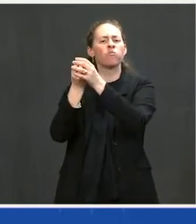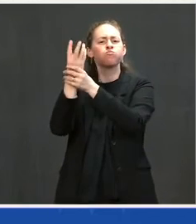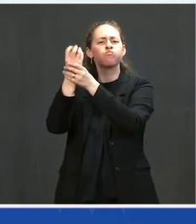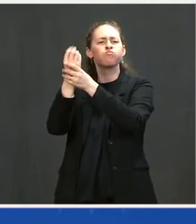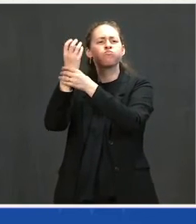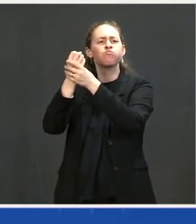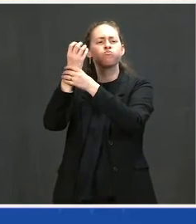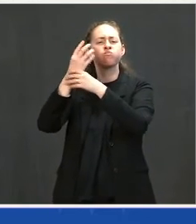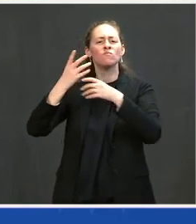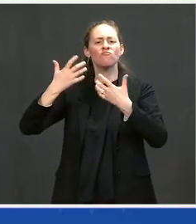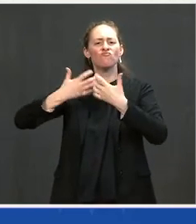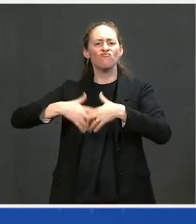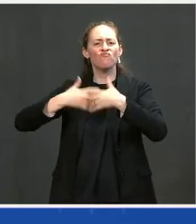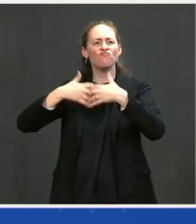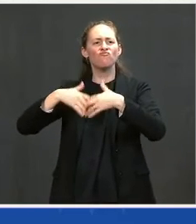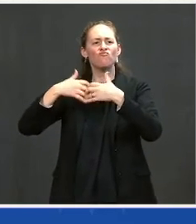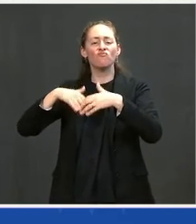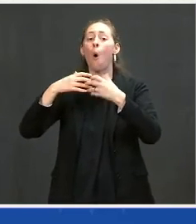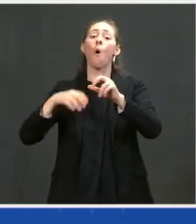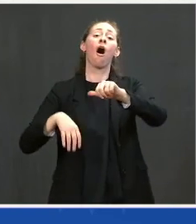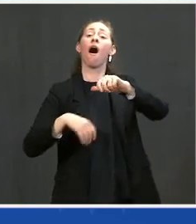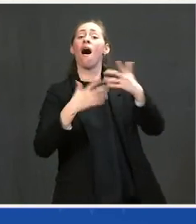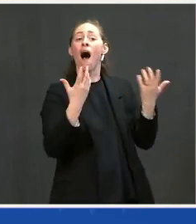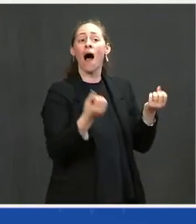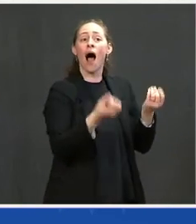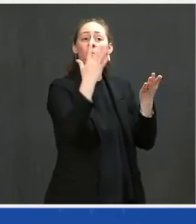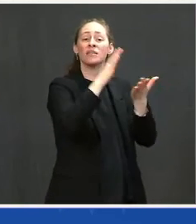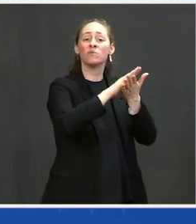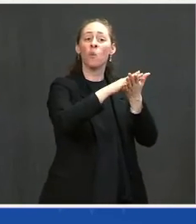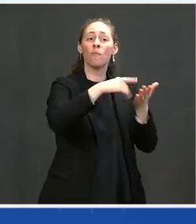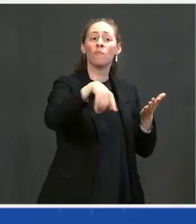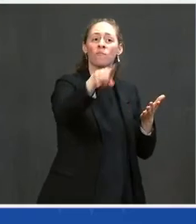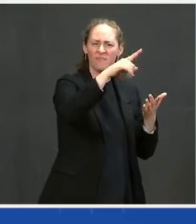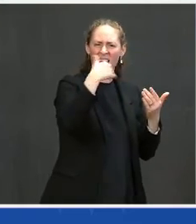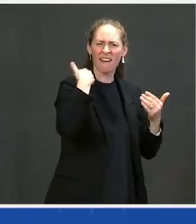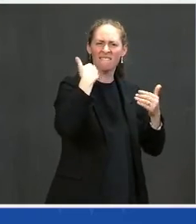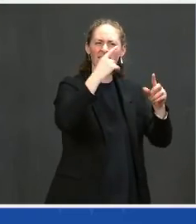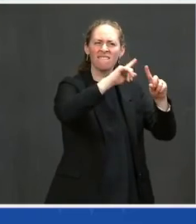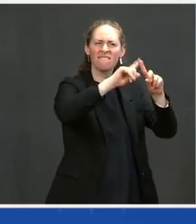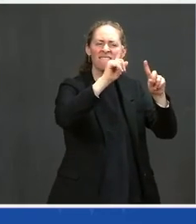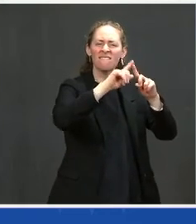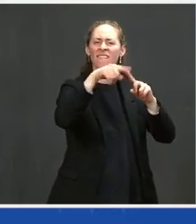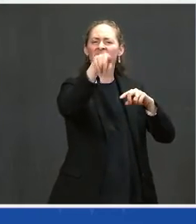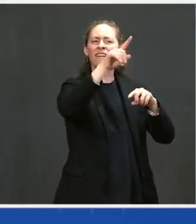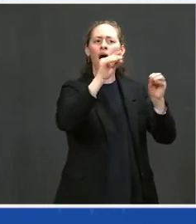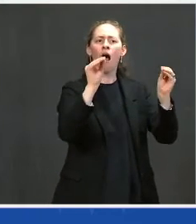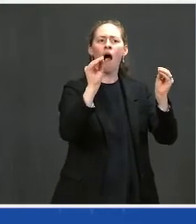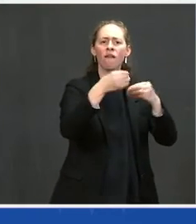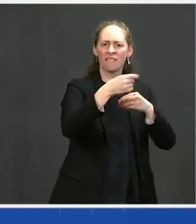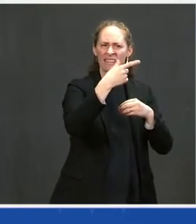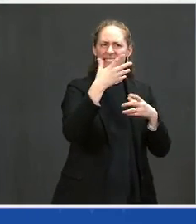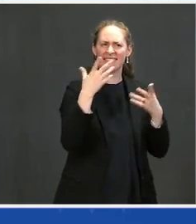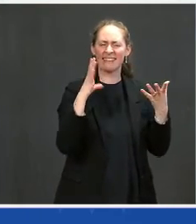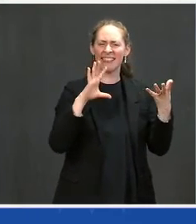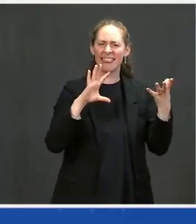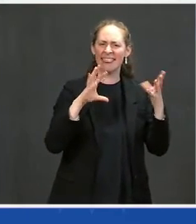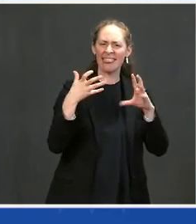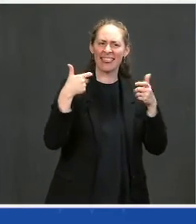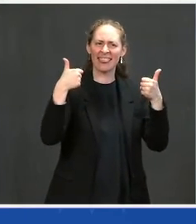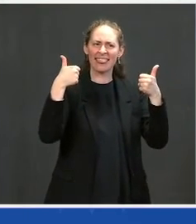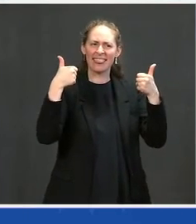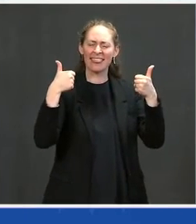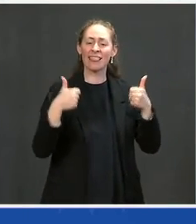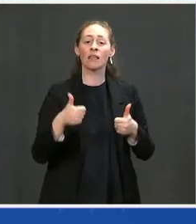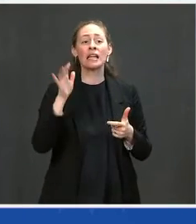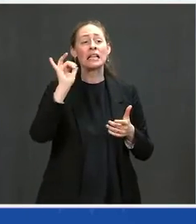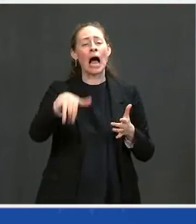homes, buildings, office complexes are wasting billions of barrels of oil over